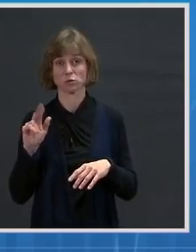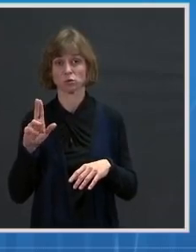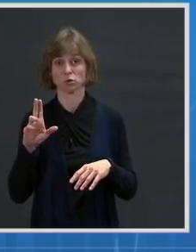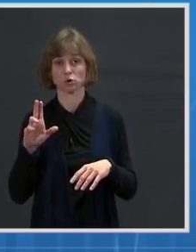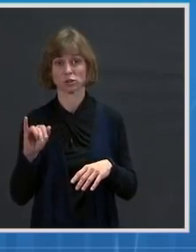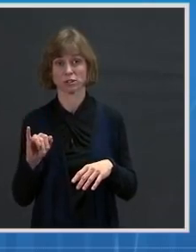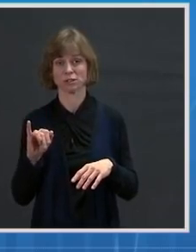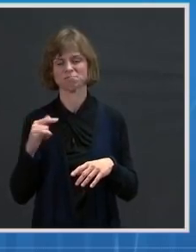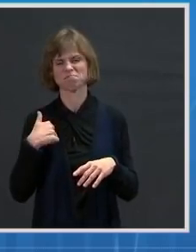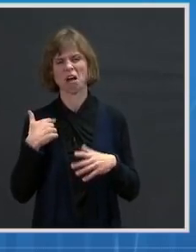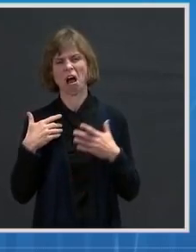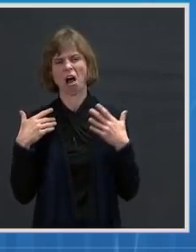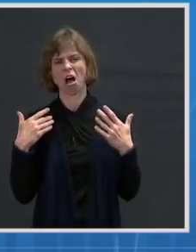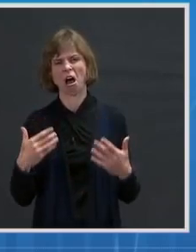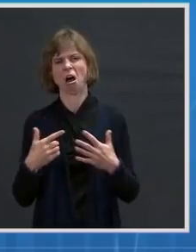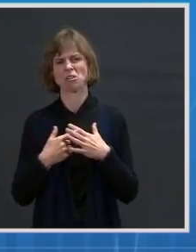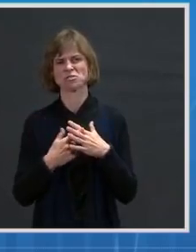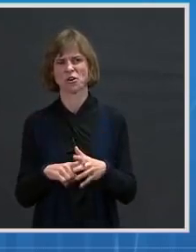I'll start.